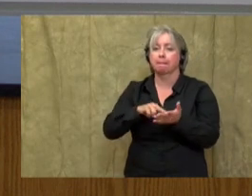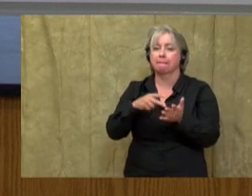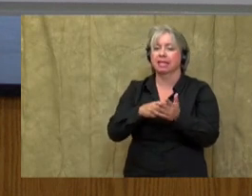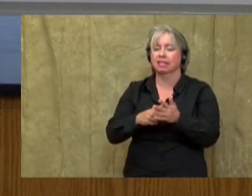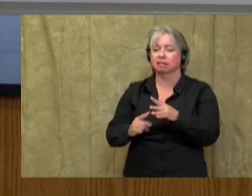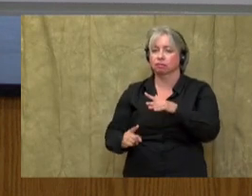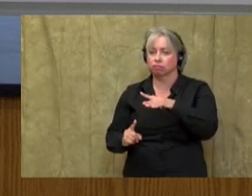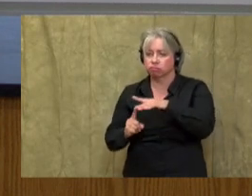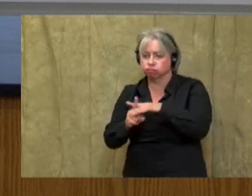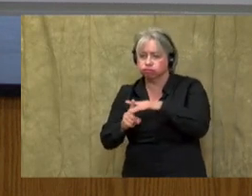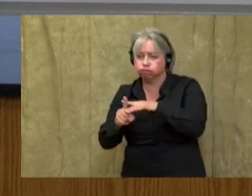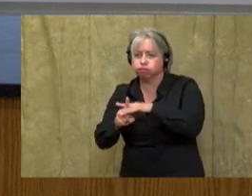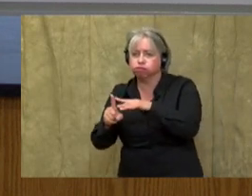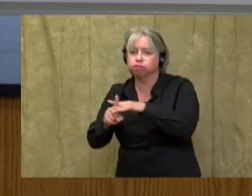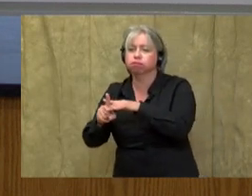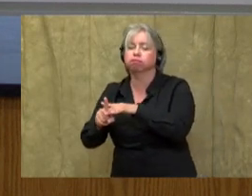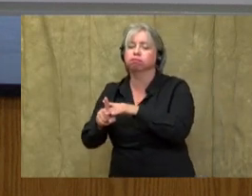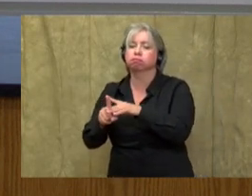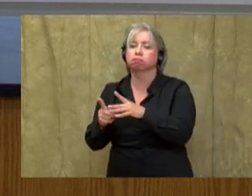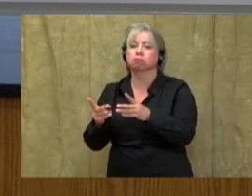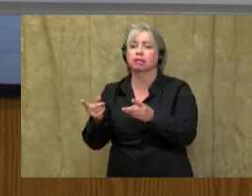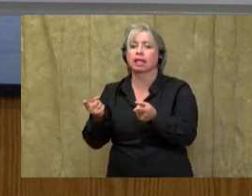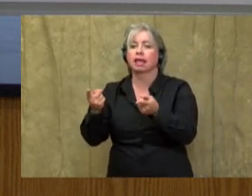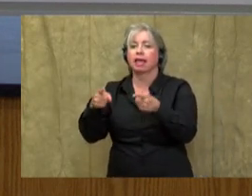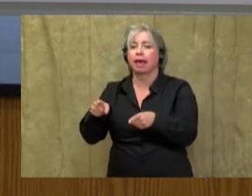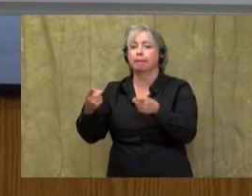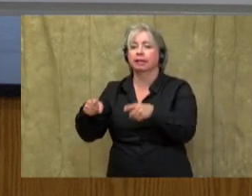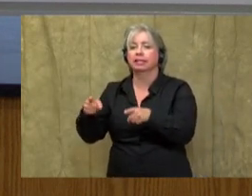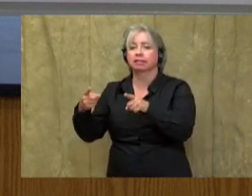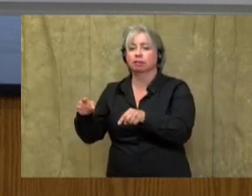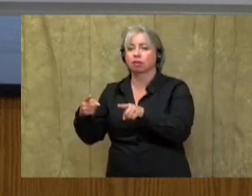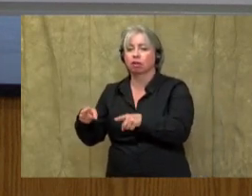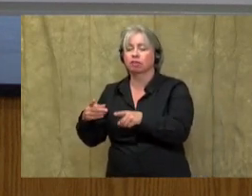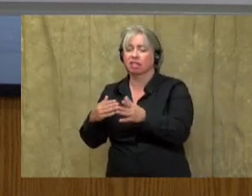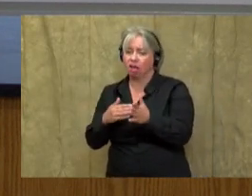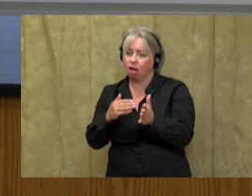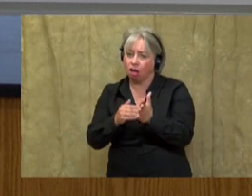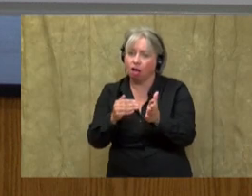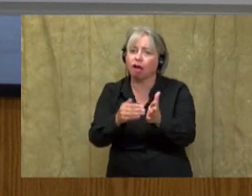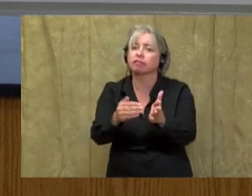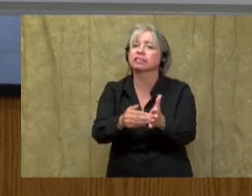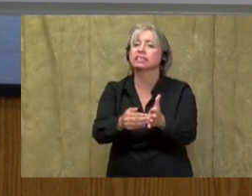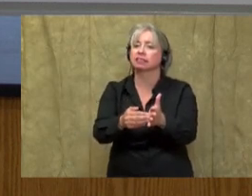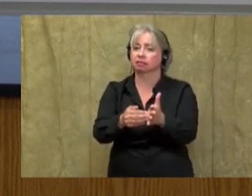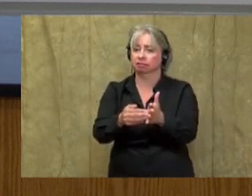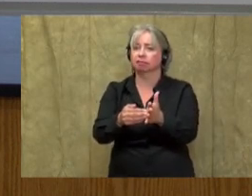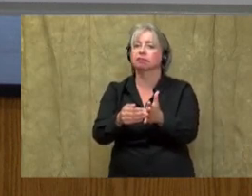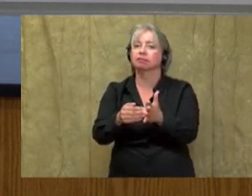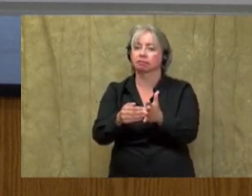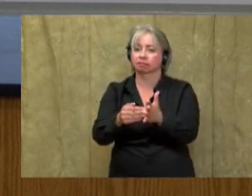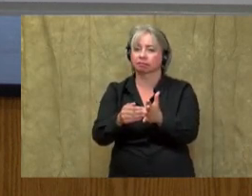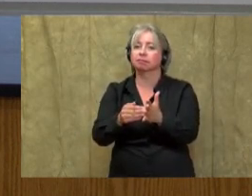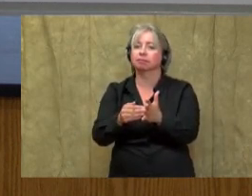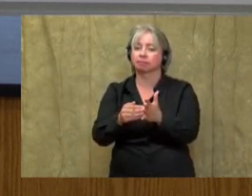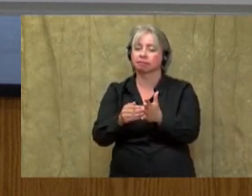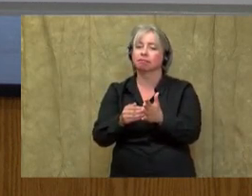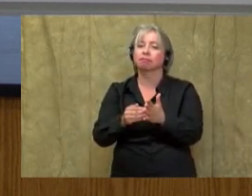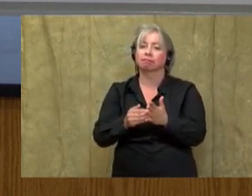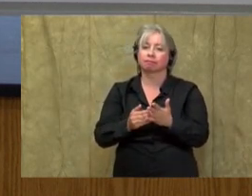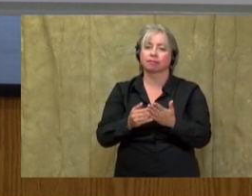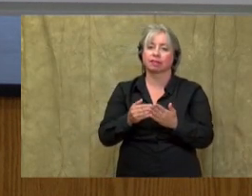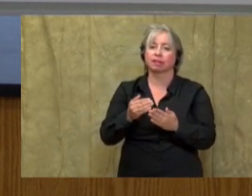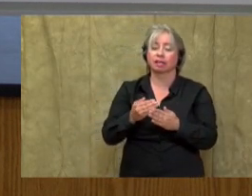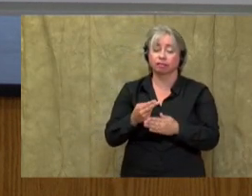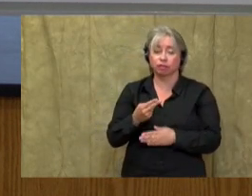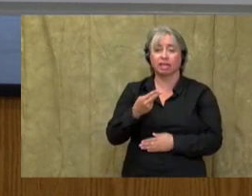were to happen frequently, you would picture in your mind that it happens more often. So if we have a frequency or a